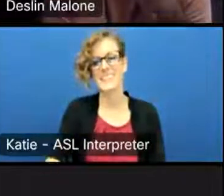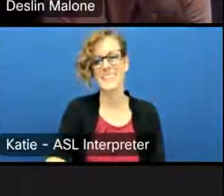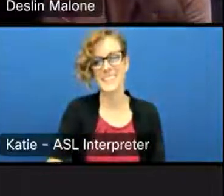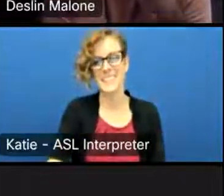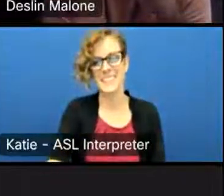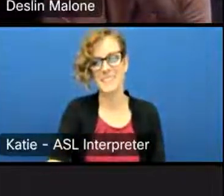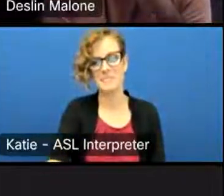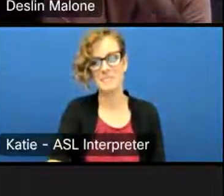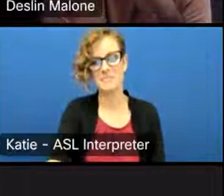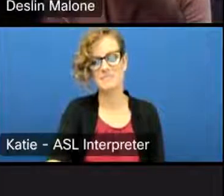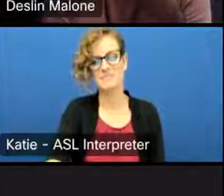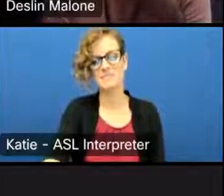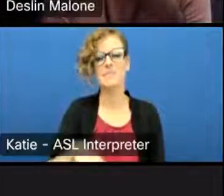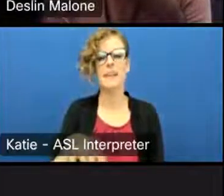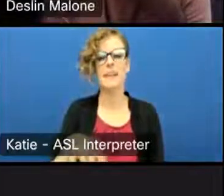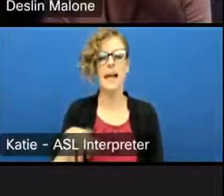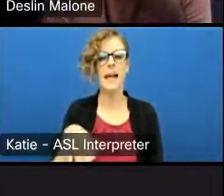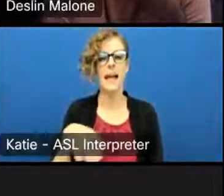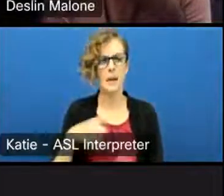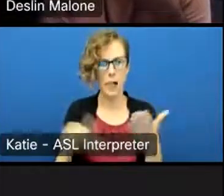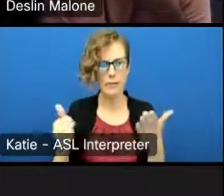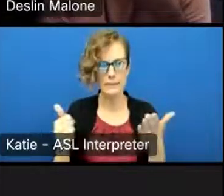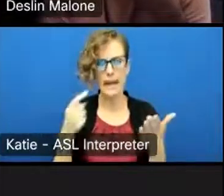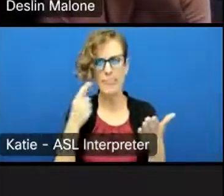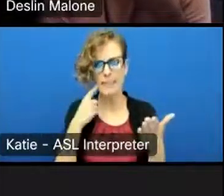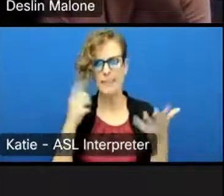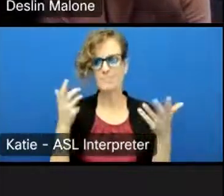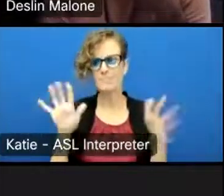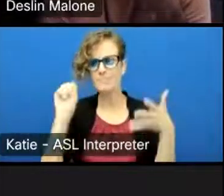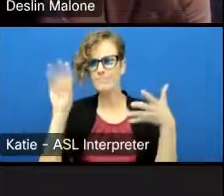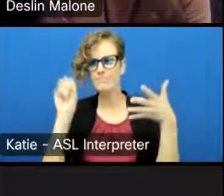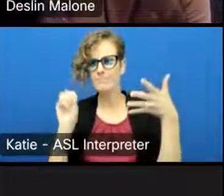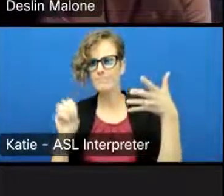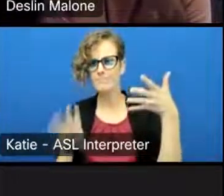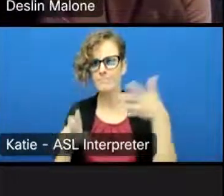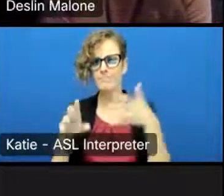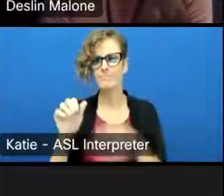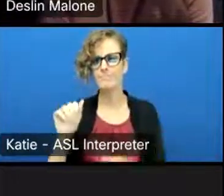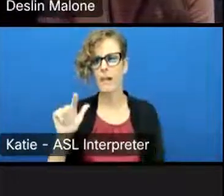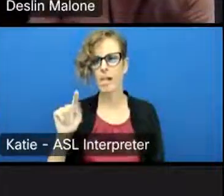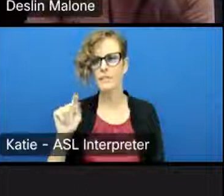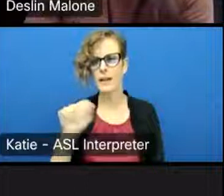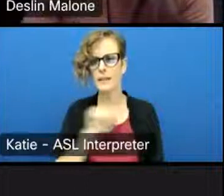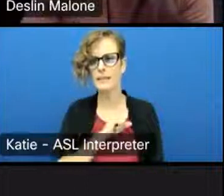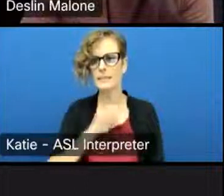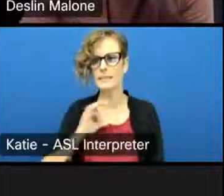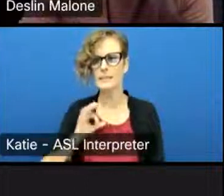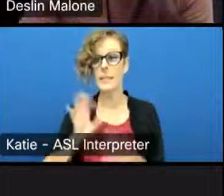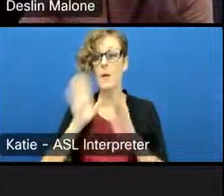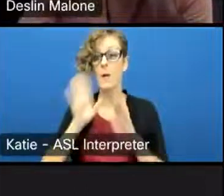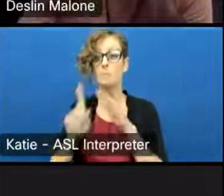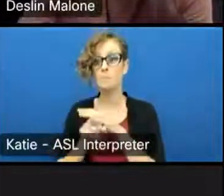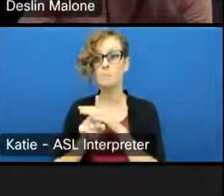And let's see here. I think I got all of the Alta staff and